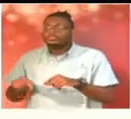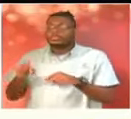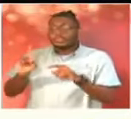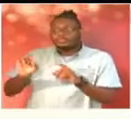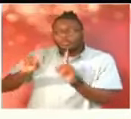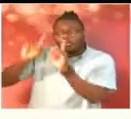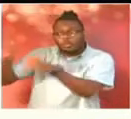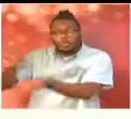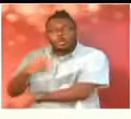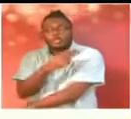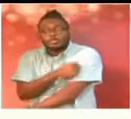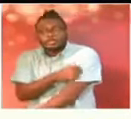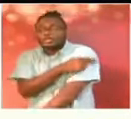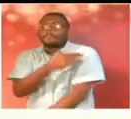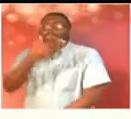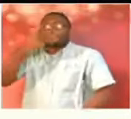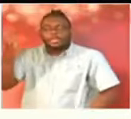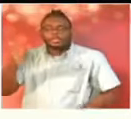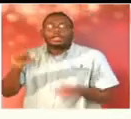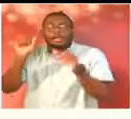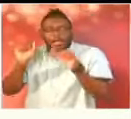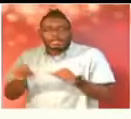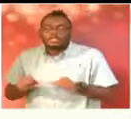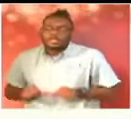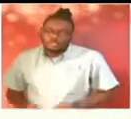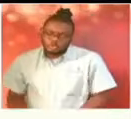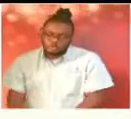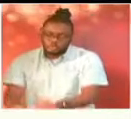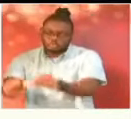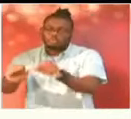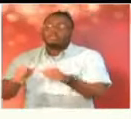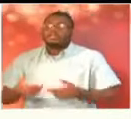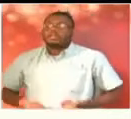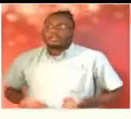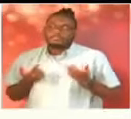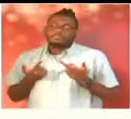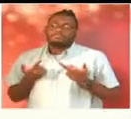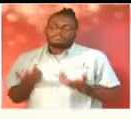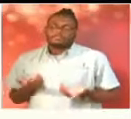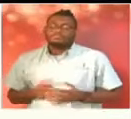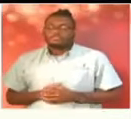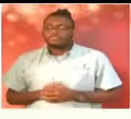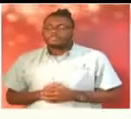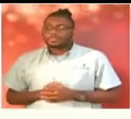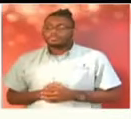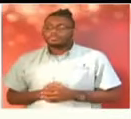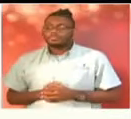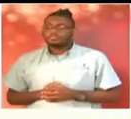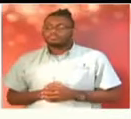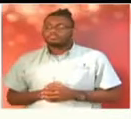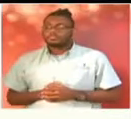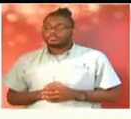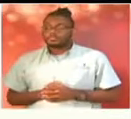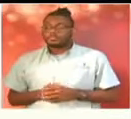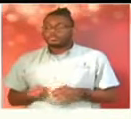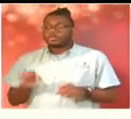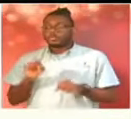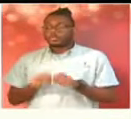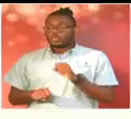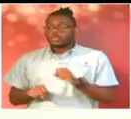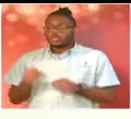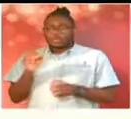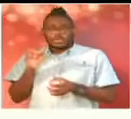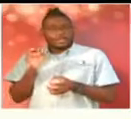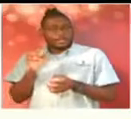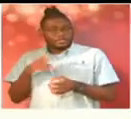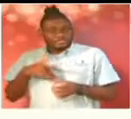your chance of survival is. So it is not advisable to have a change in status and wait 2